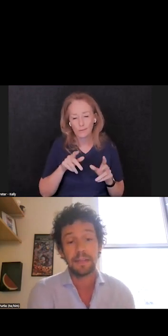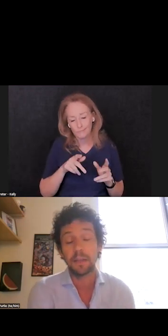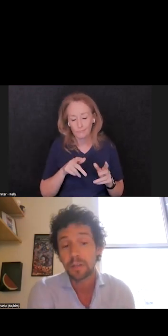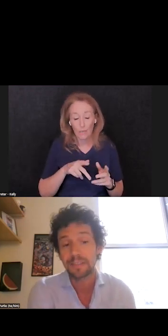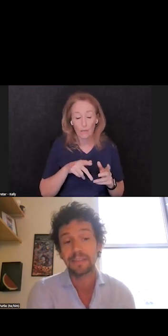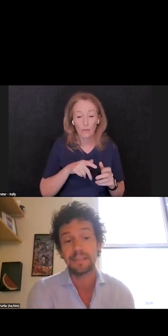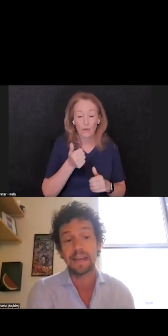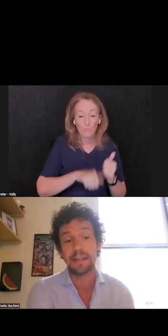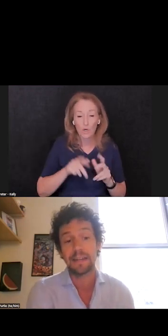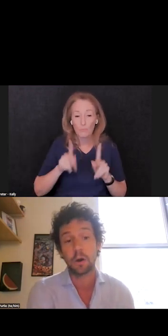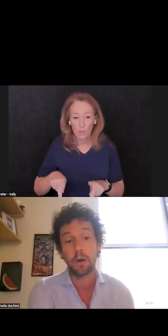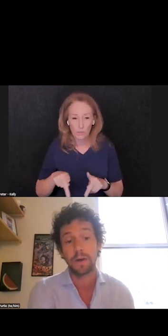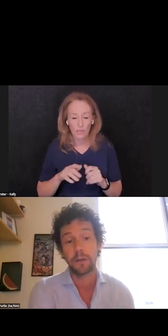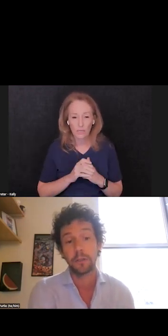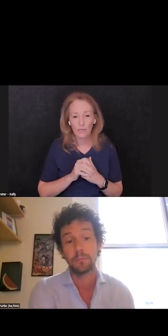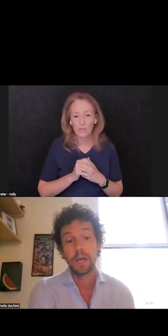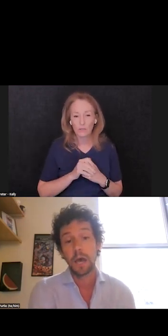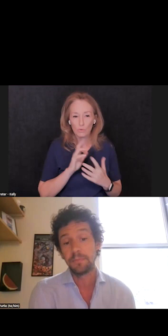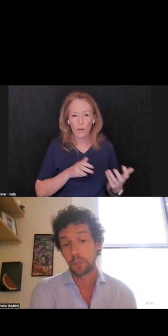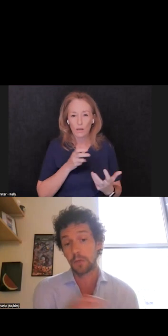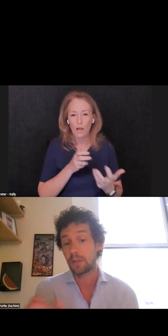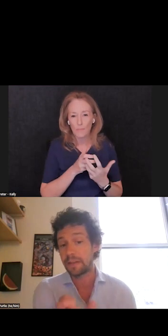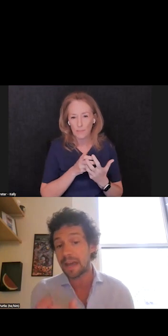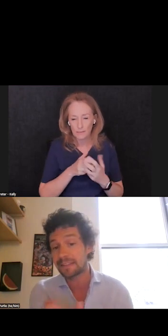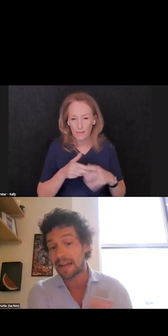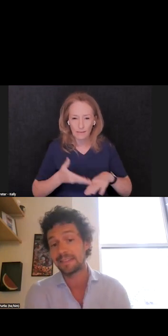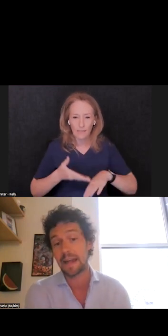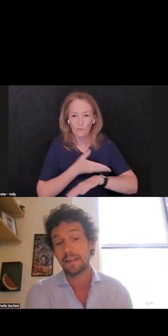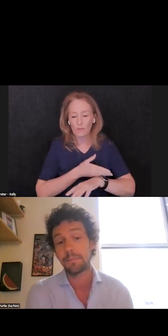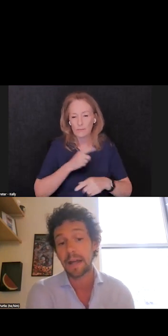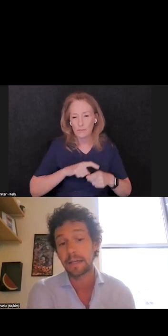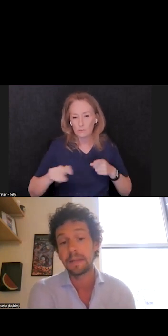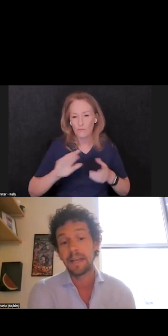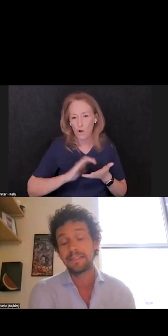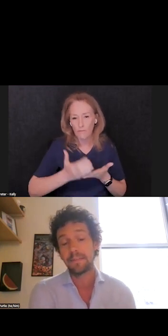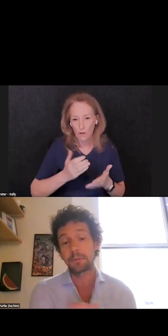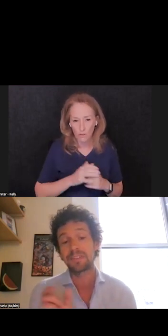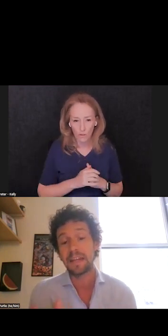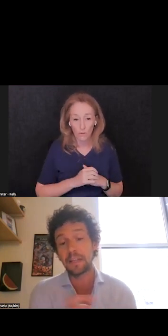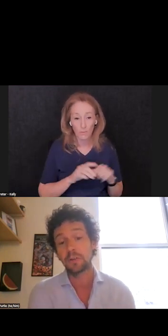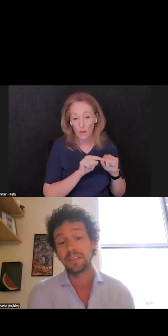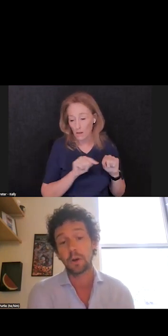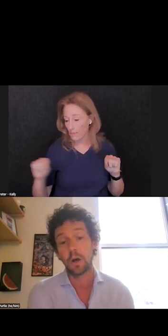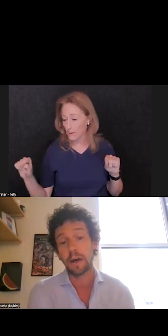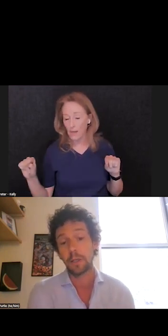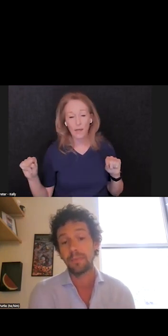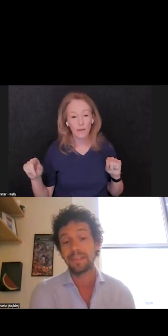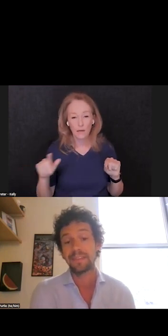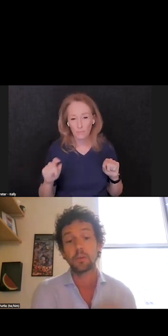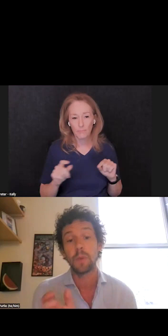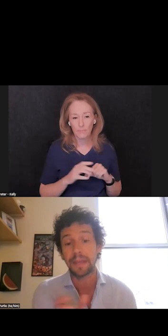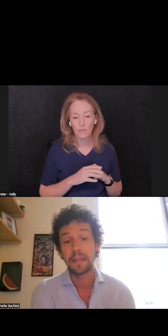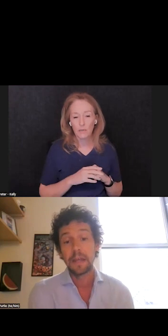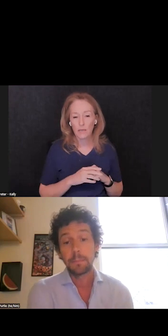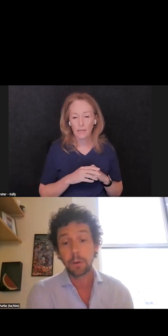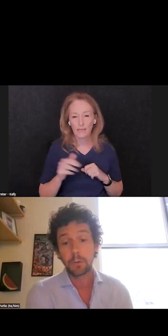accommodate the increases in 988 call volume observed. And on the x-axis down in the bottom, instead of the percent increase in call volume, this is